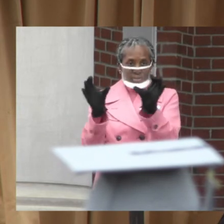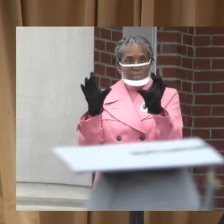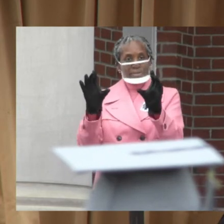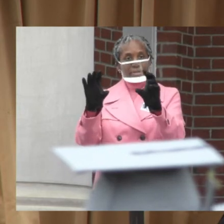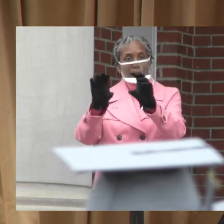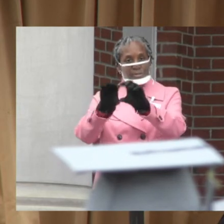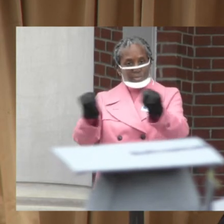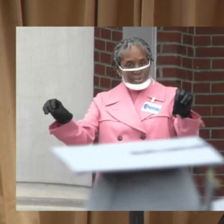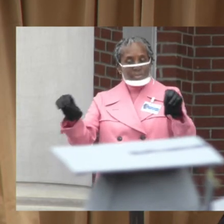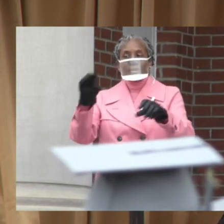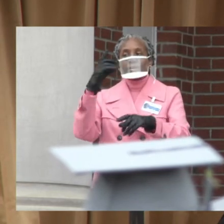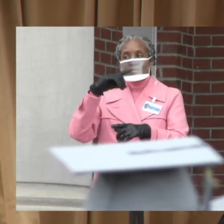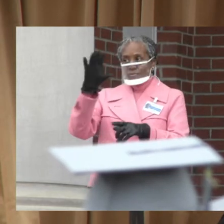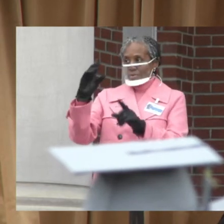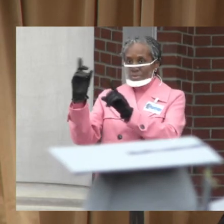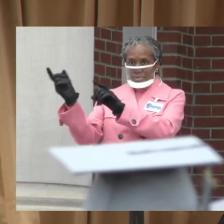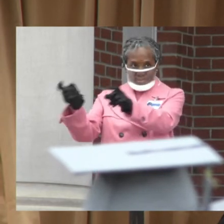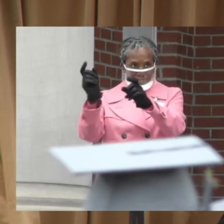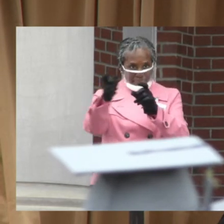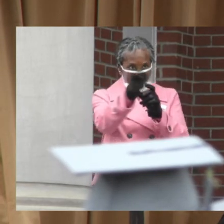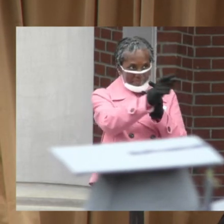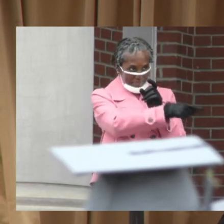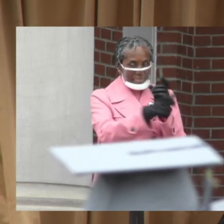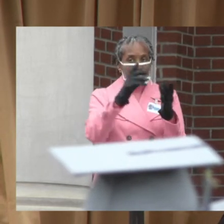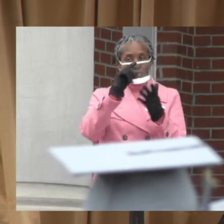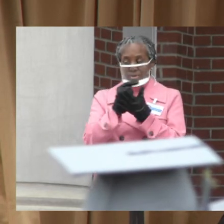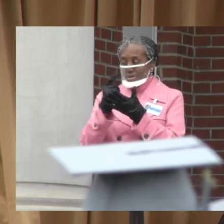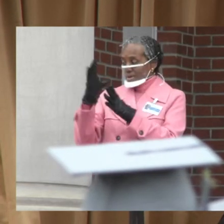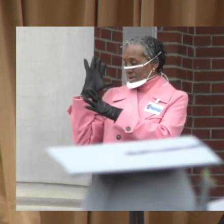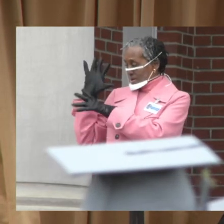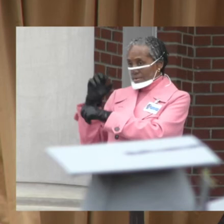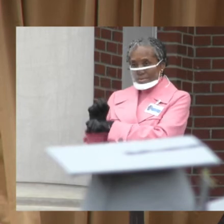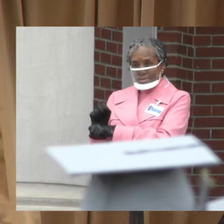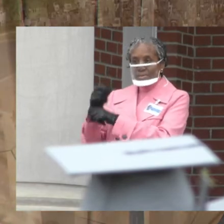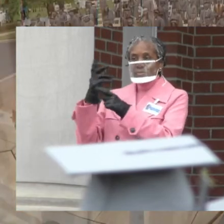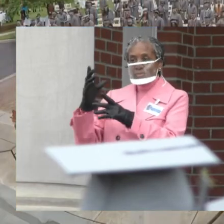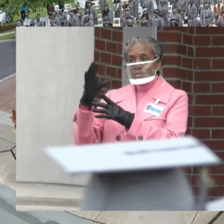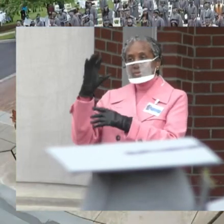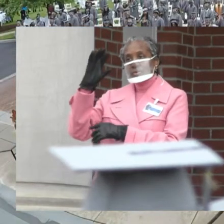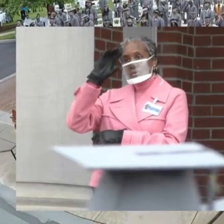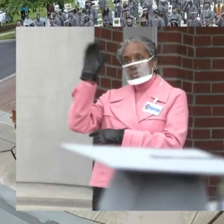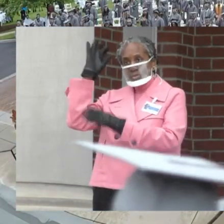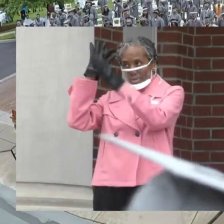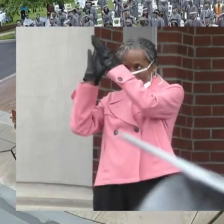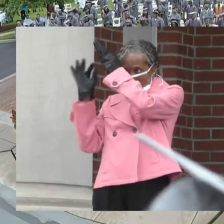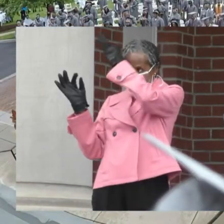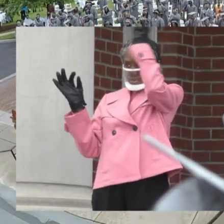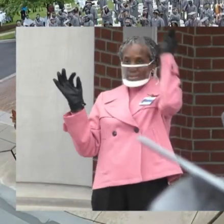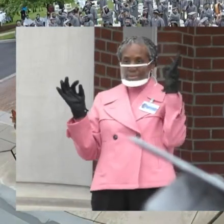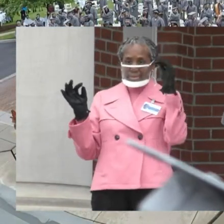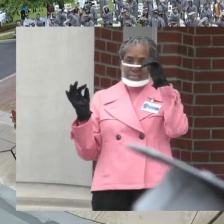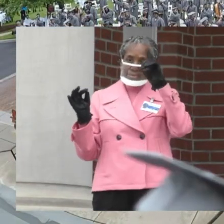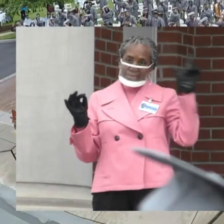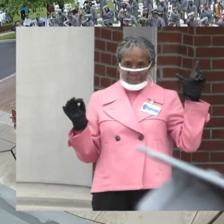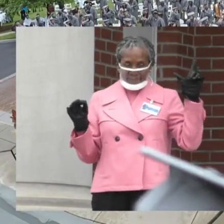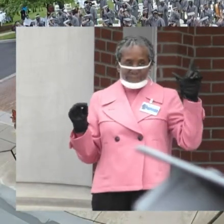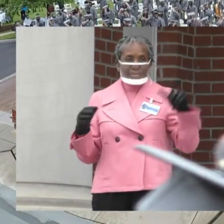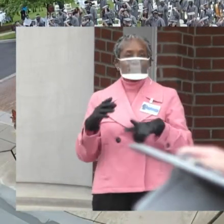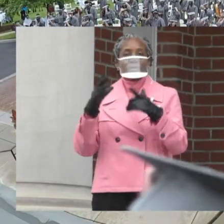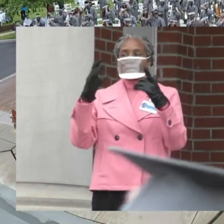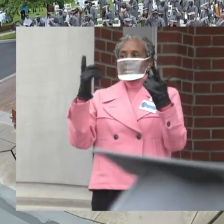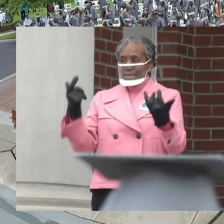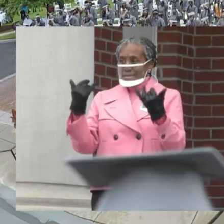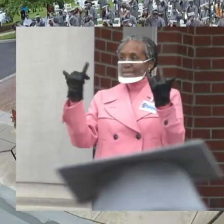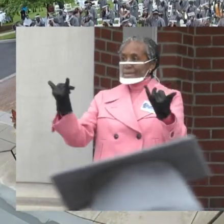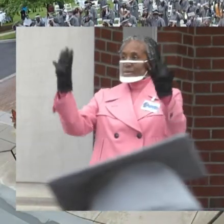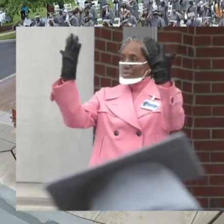certificate upon these graduates. As custom dictates, you may now move your tassel to the left side of your cap. And with